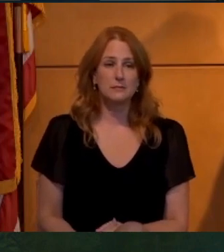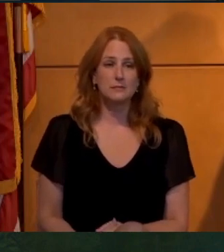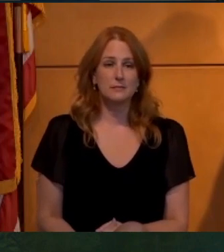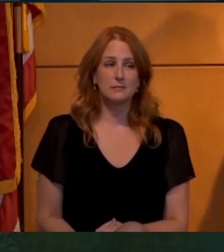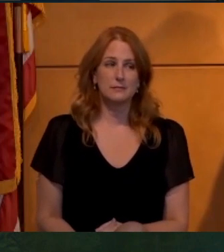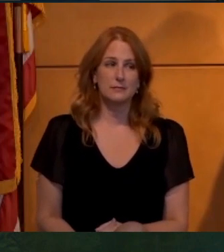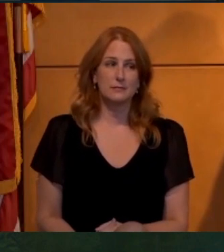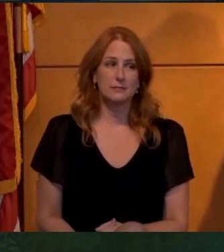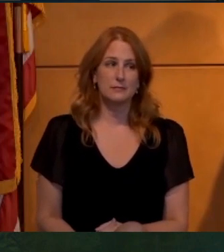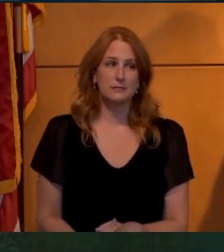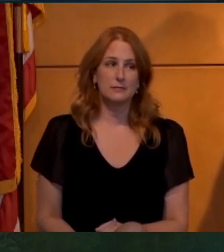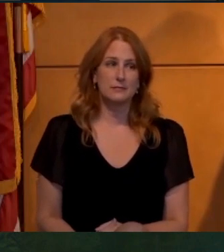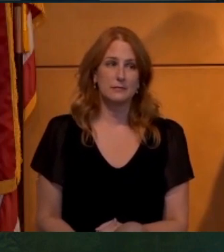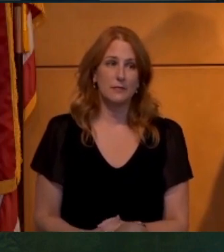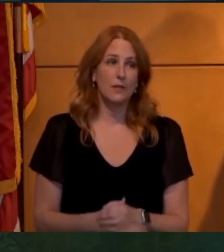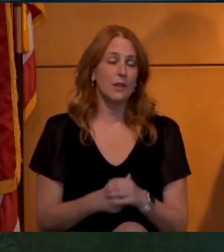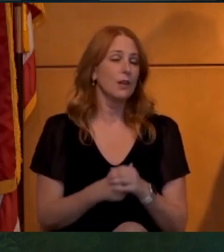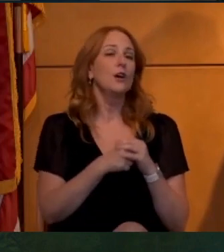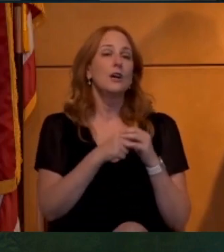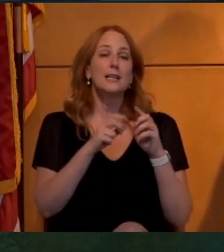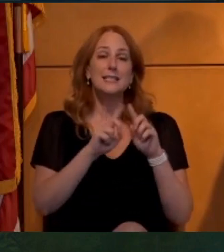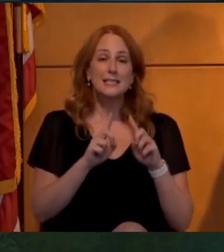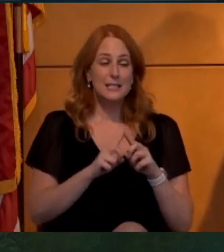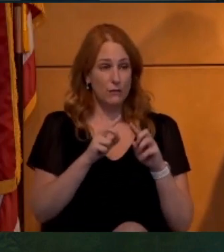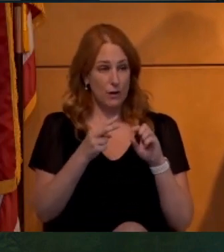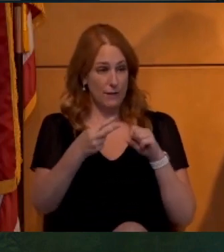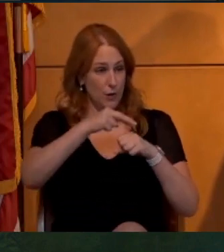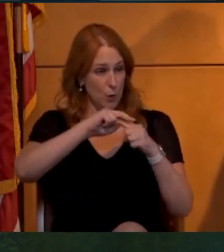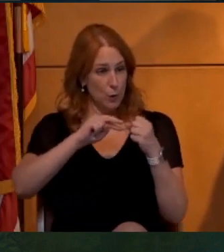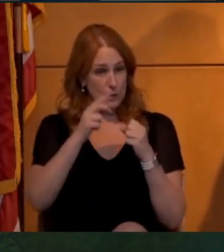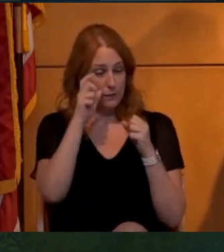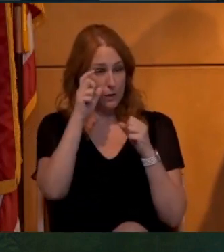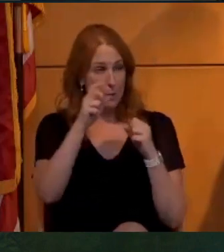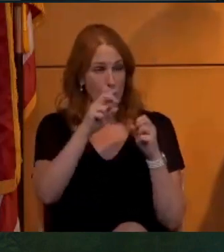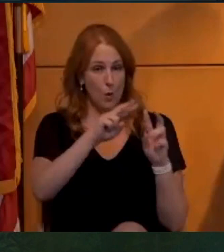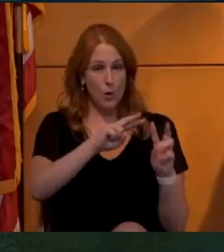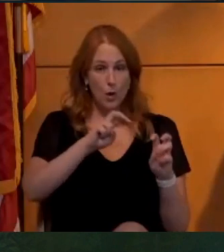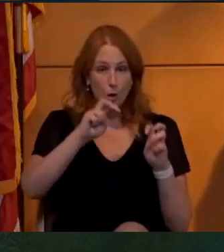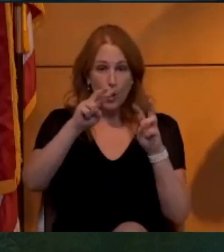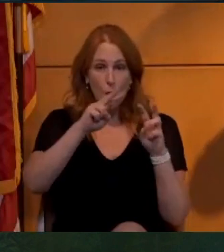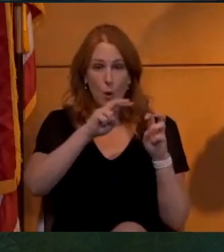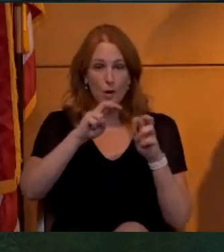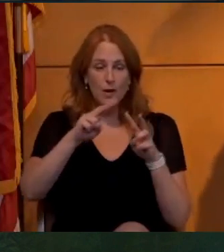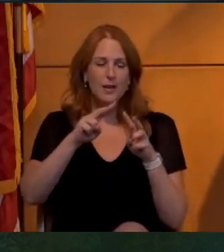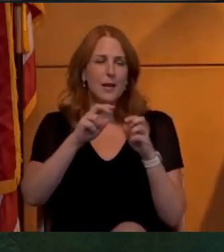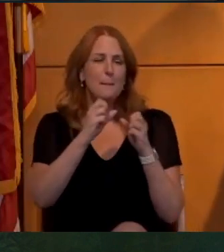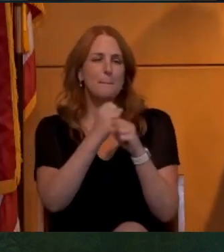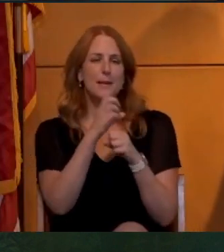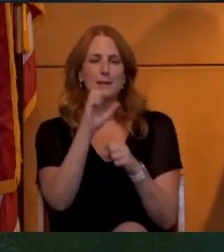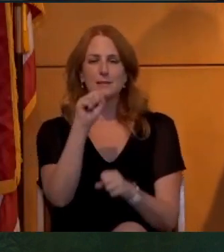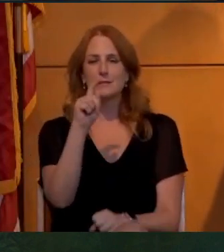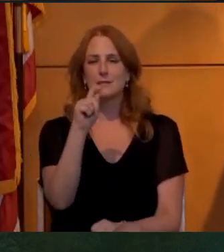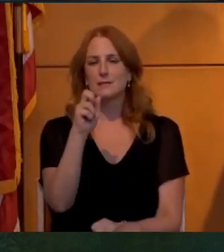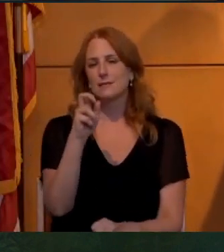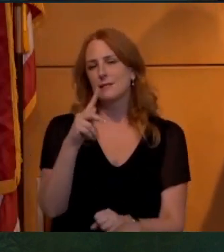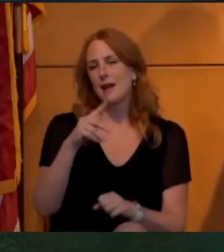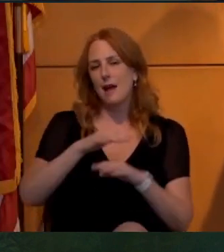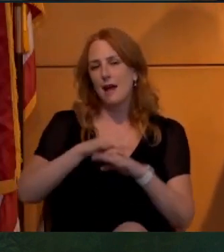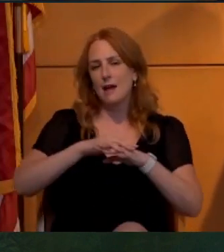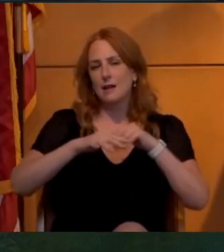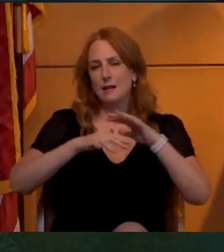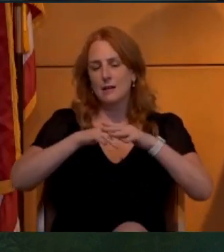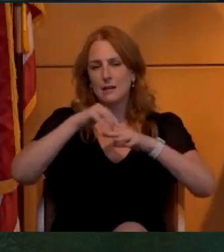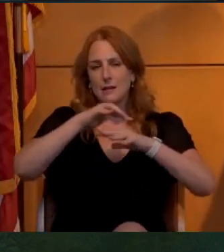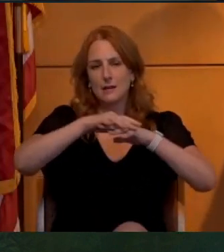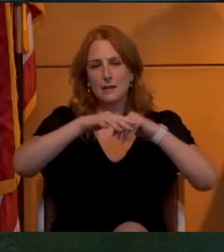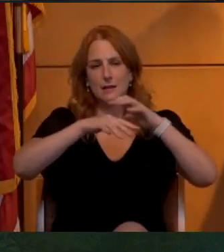As you load these different views, you create a stack. And within your stack,